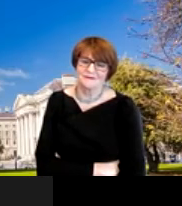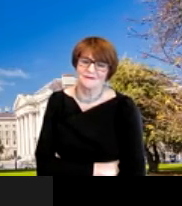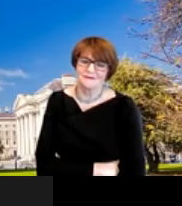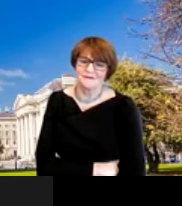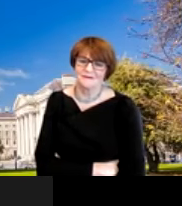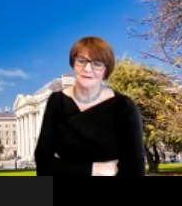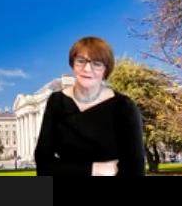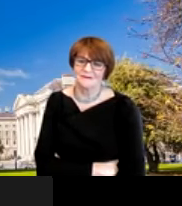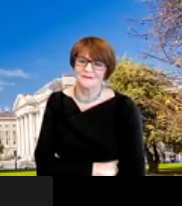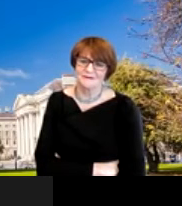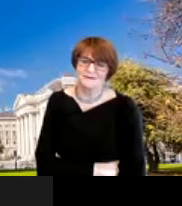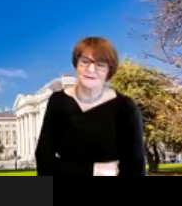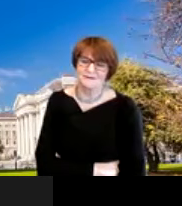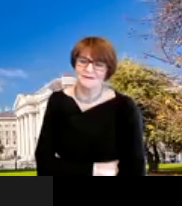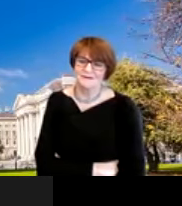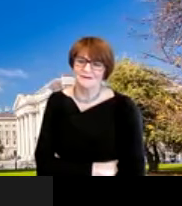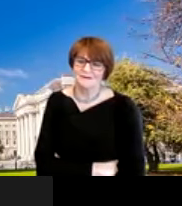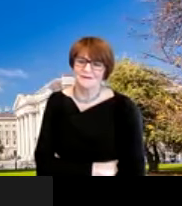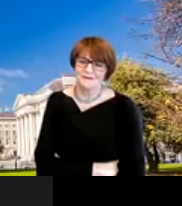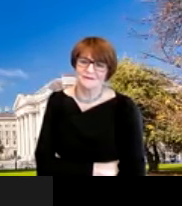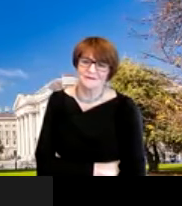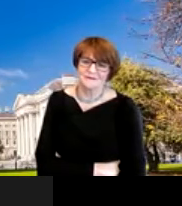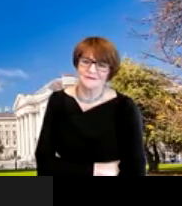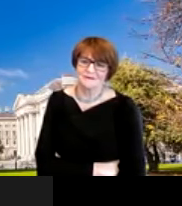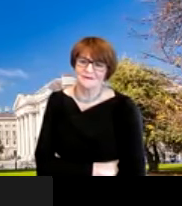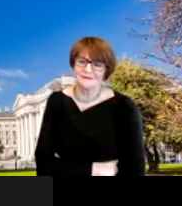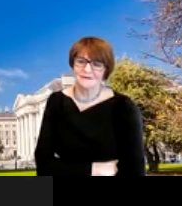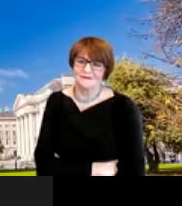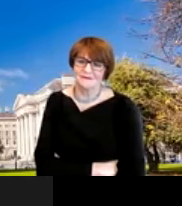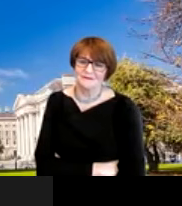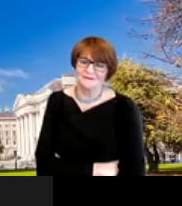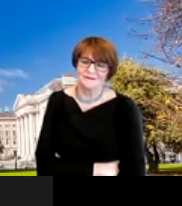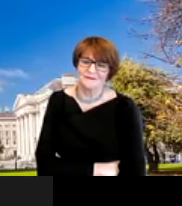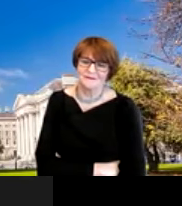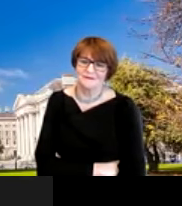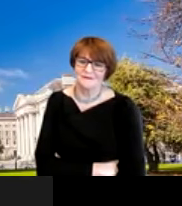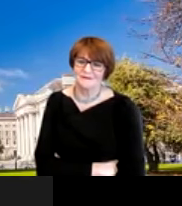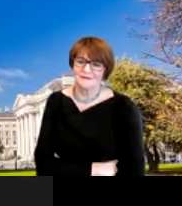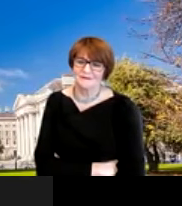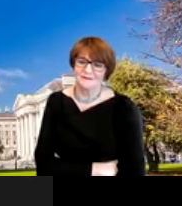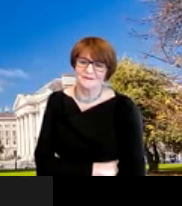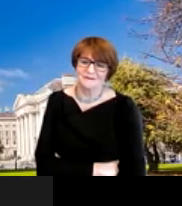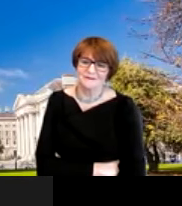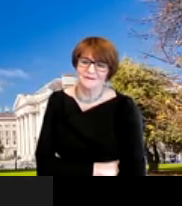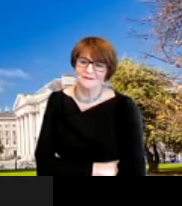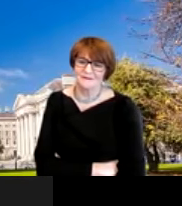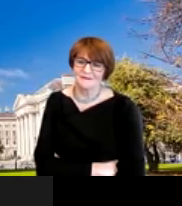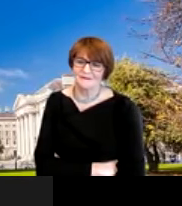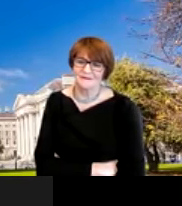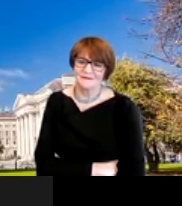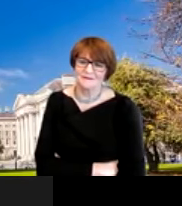is it comparing with what's happening in the US? Yeah, so I feel like I've had a sort of unique perspective through my role